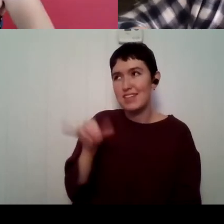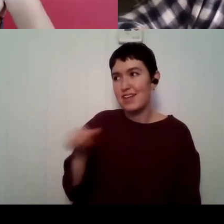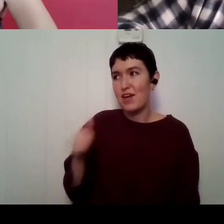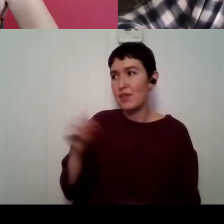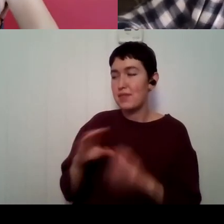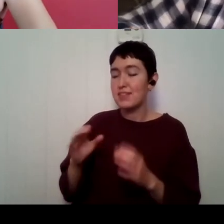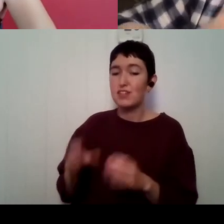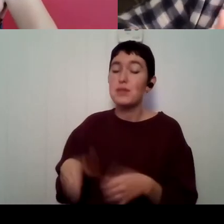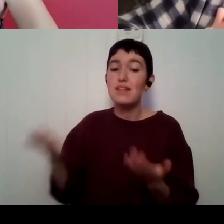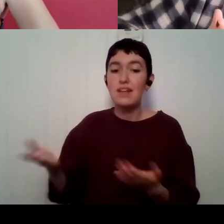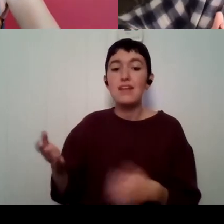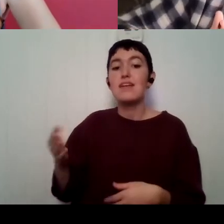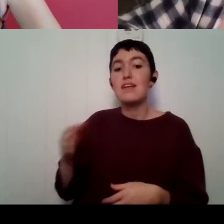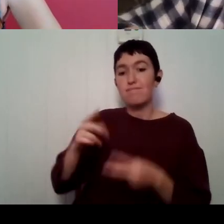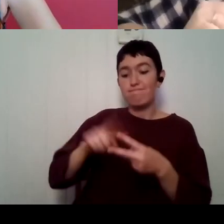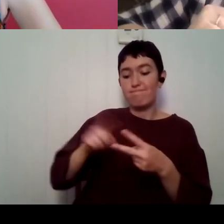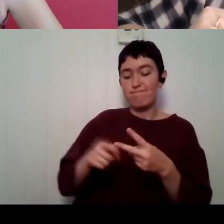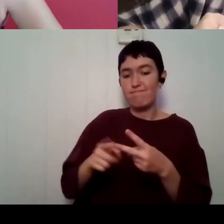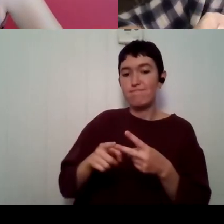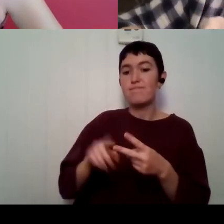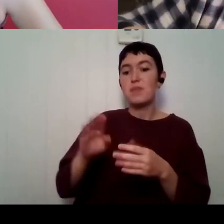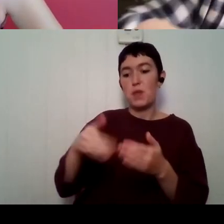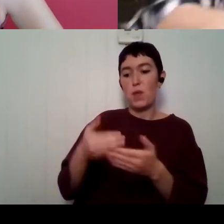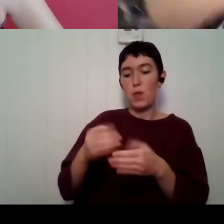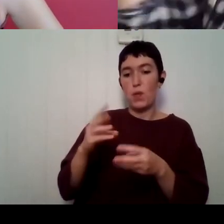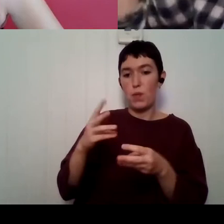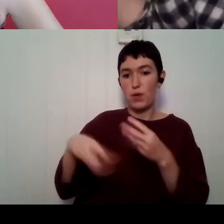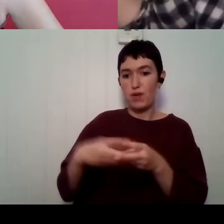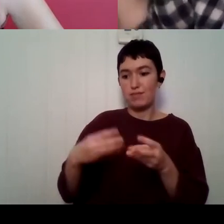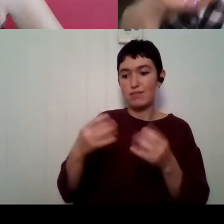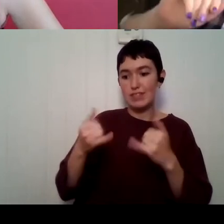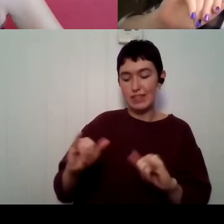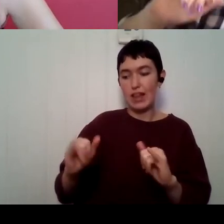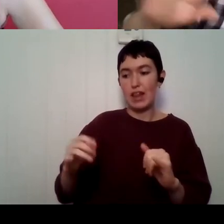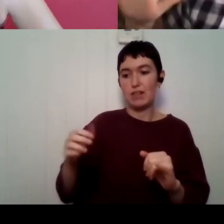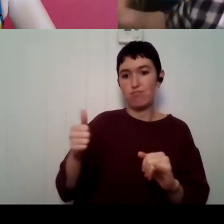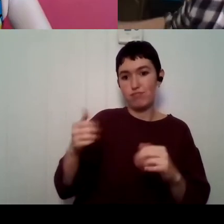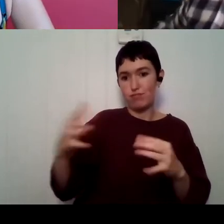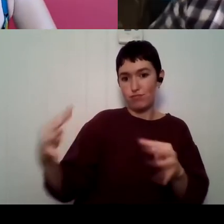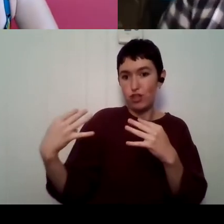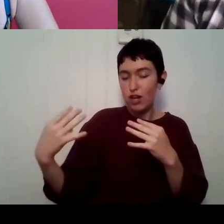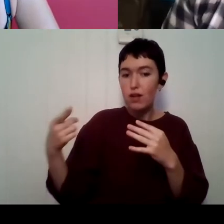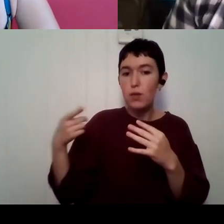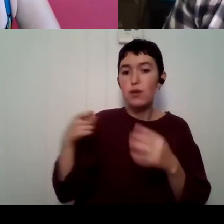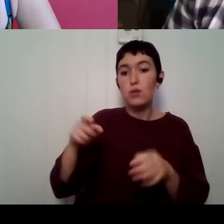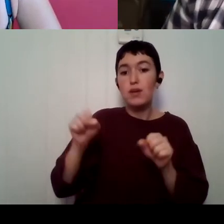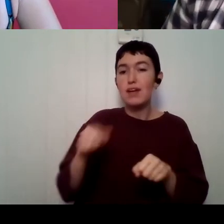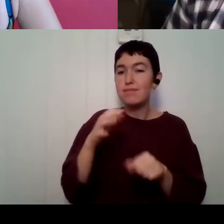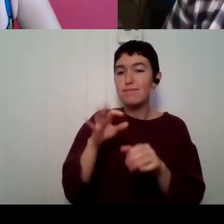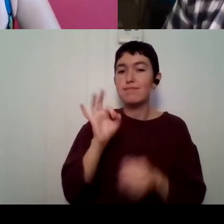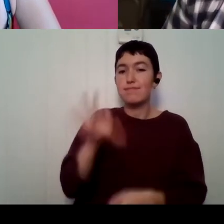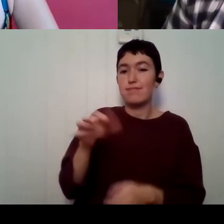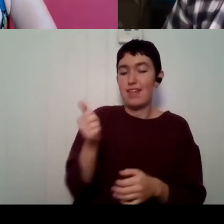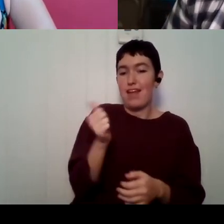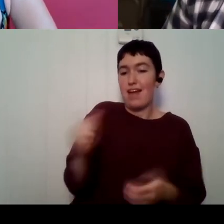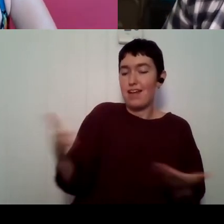The next question is, you have everybody's attention in the world and you can tell them one thing about literally anything. It can be about whatever. What do you tell them?